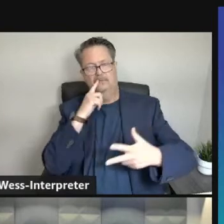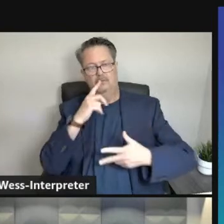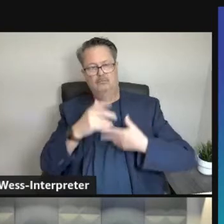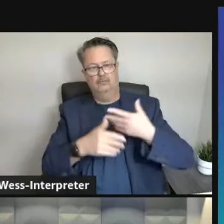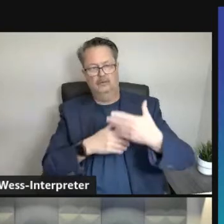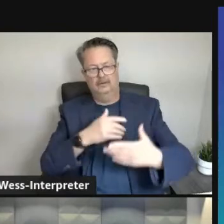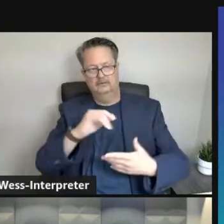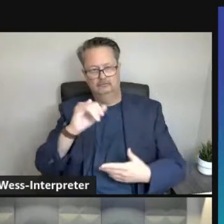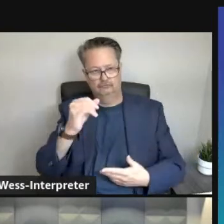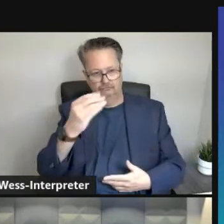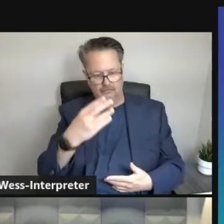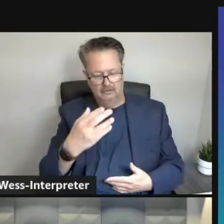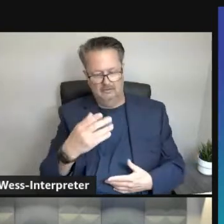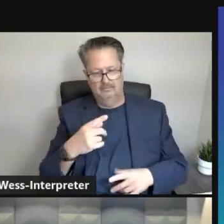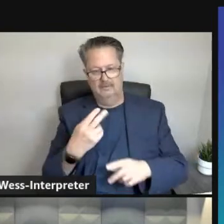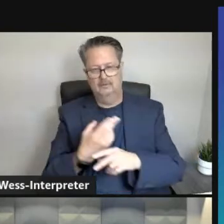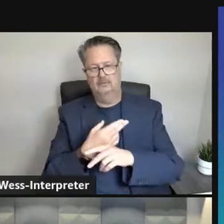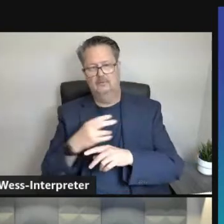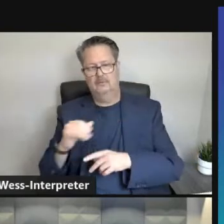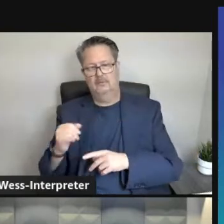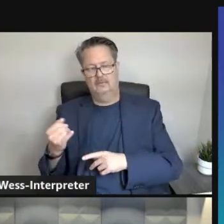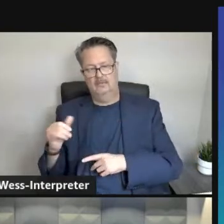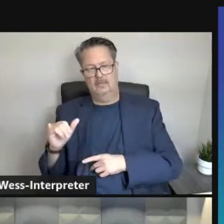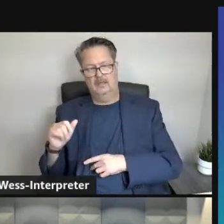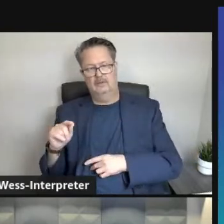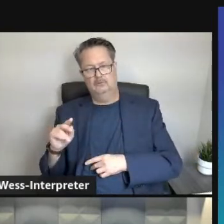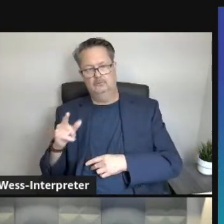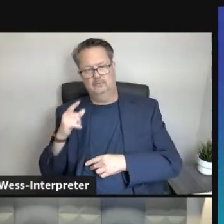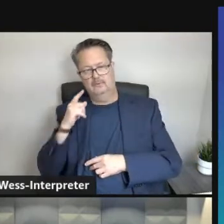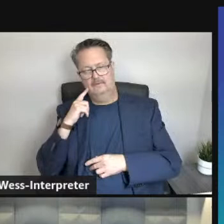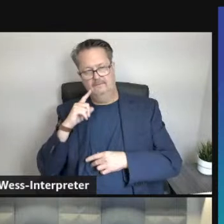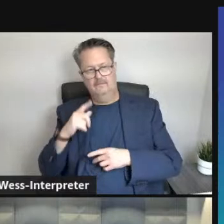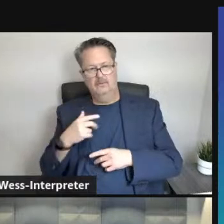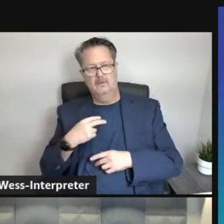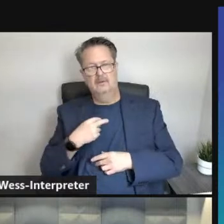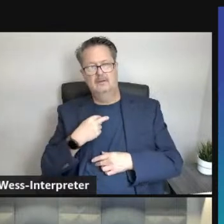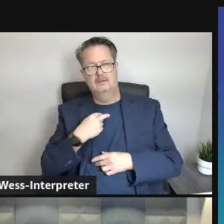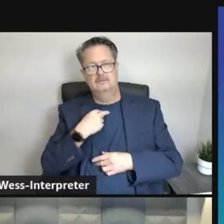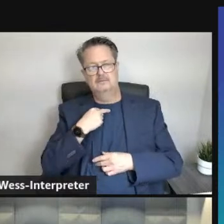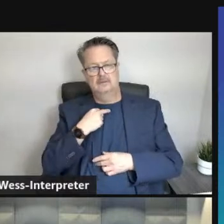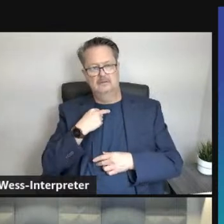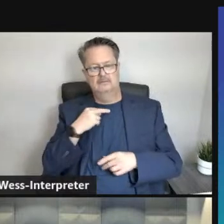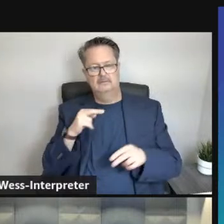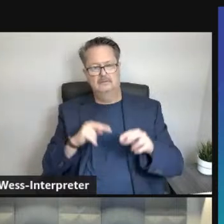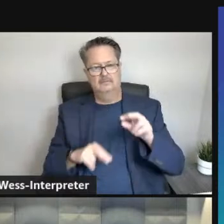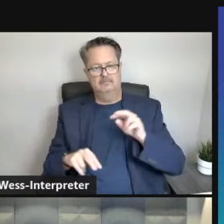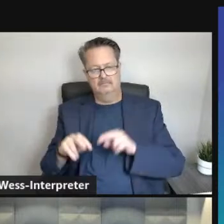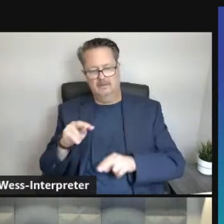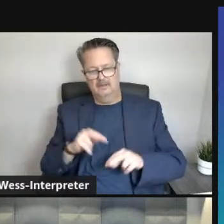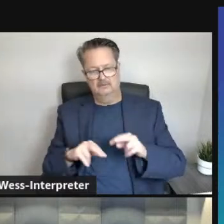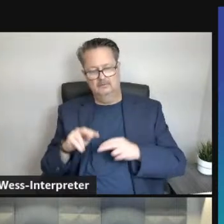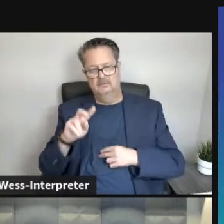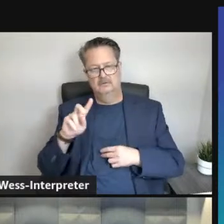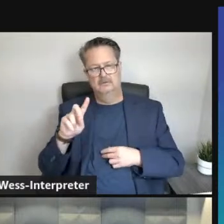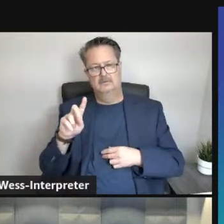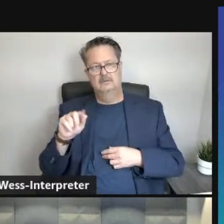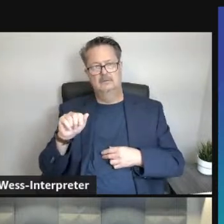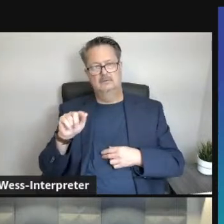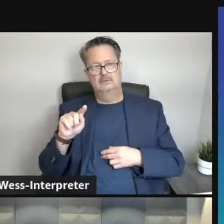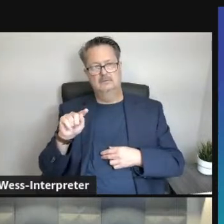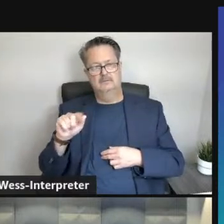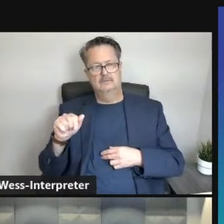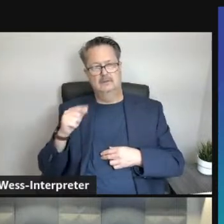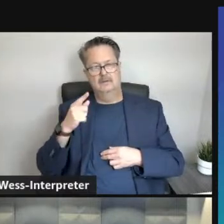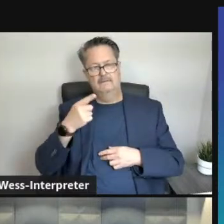but also to use this tool to control data ingestion and monitoring data processing tasks out of the